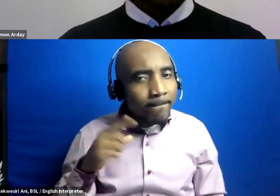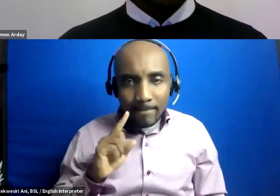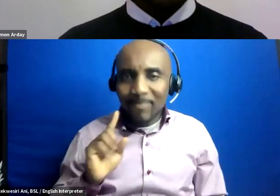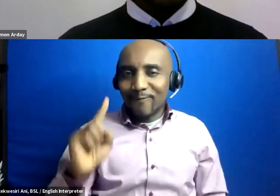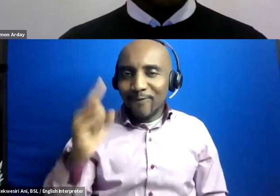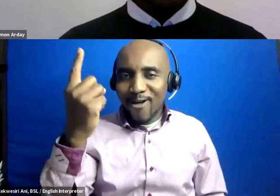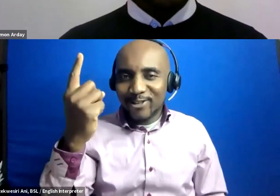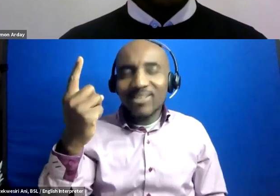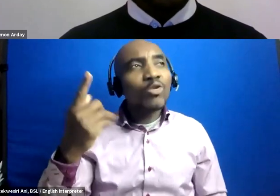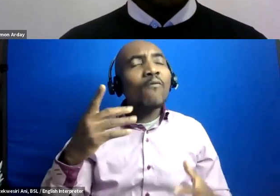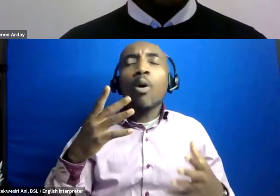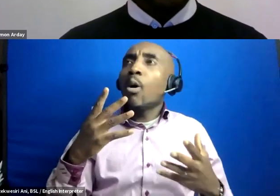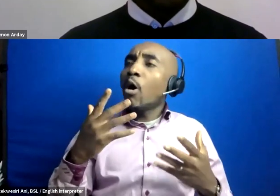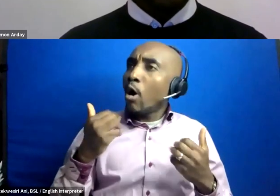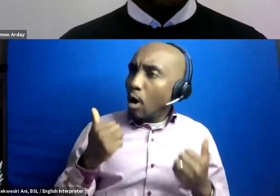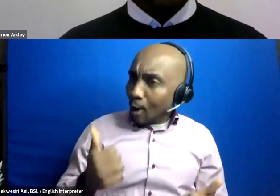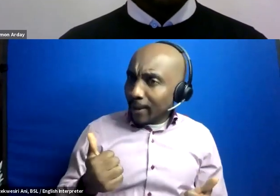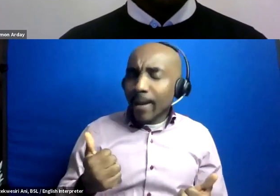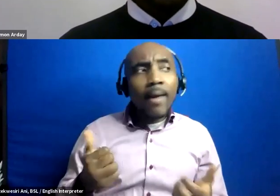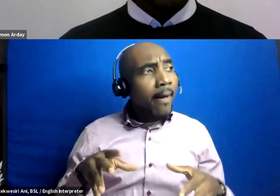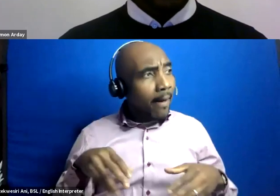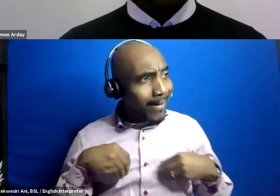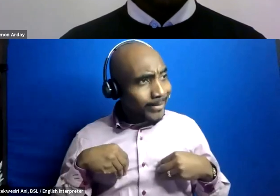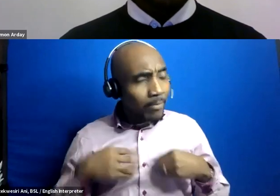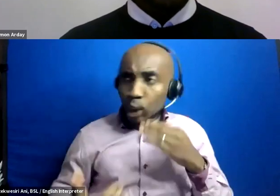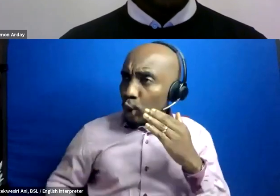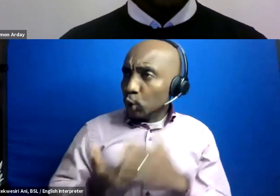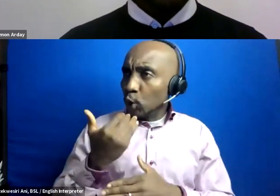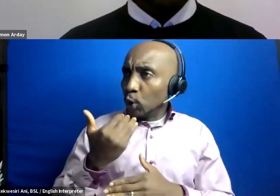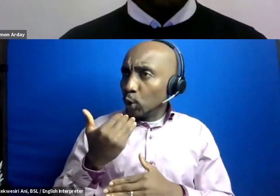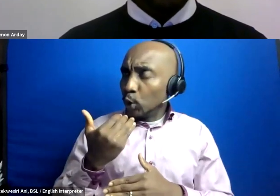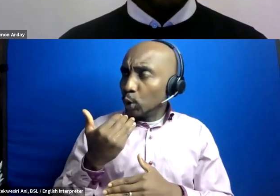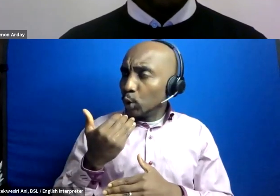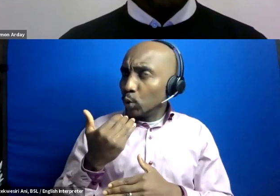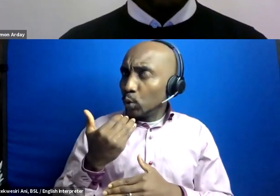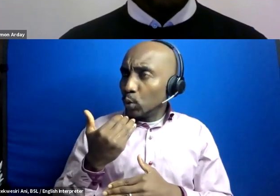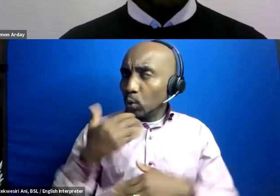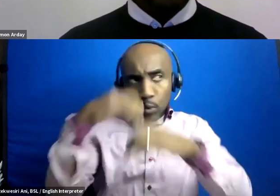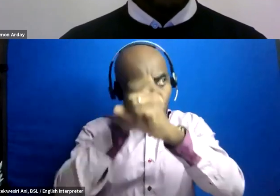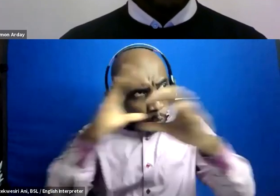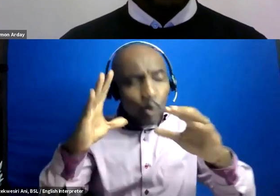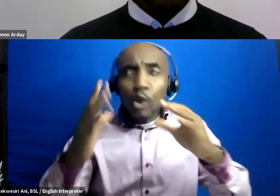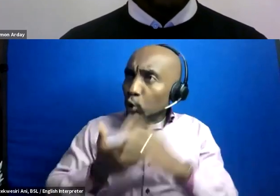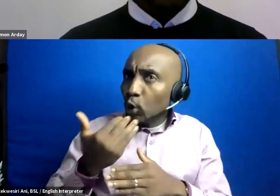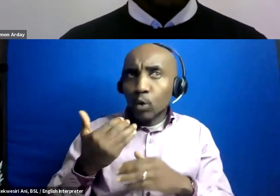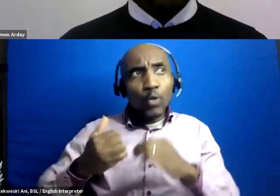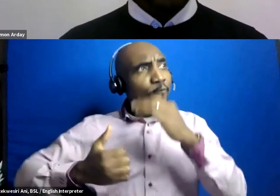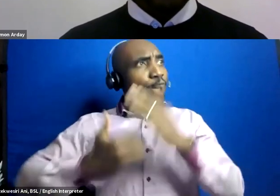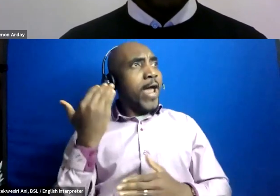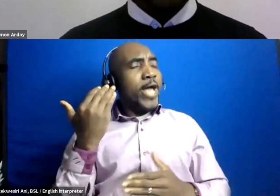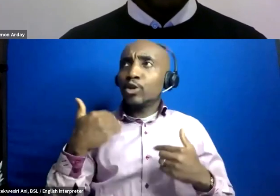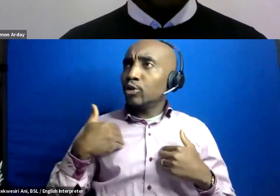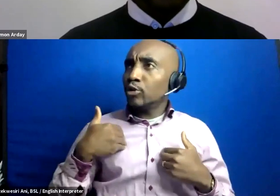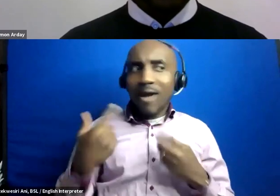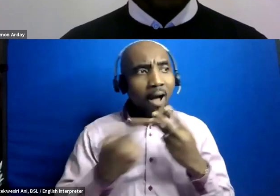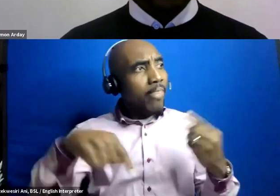"Okay, I'm doing something new, something fresh," and it's got to the point now where.